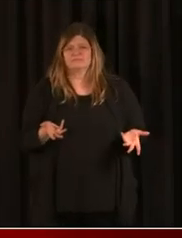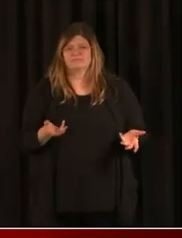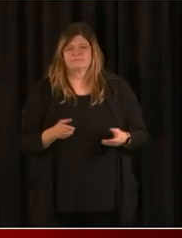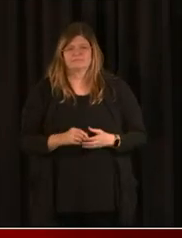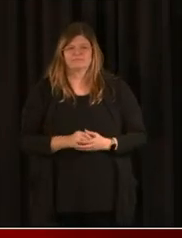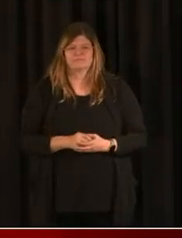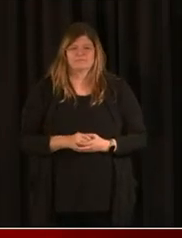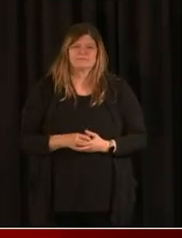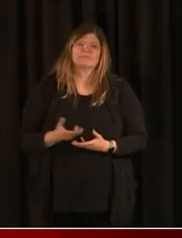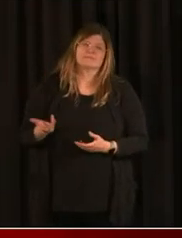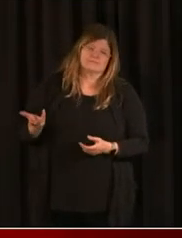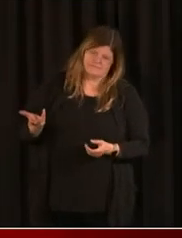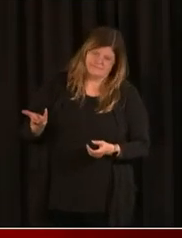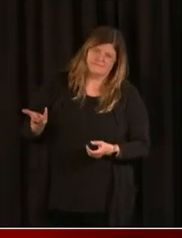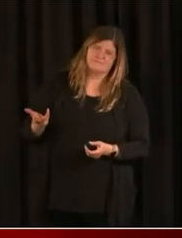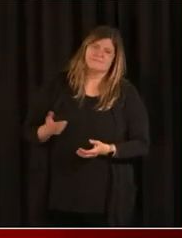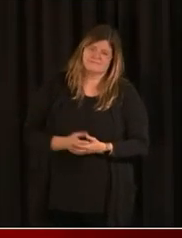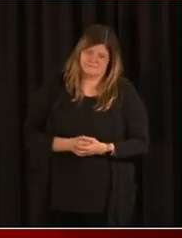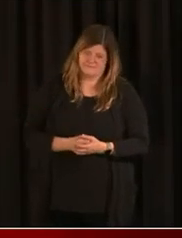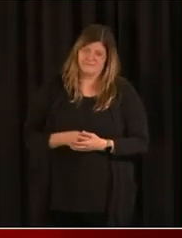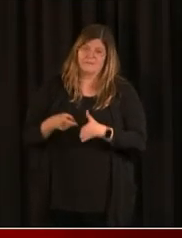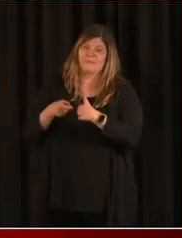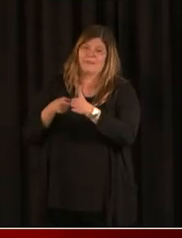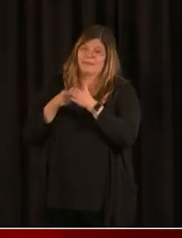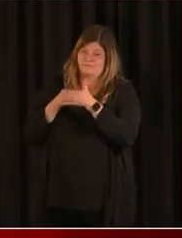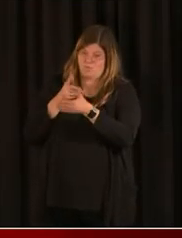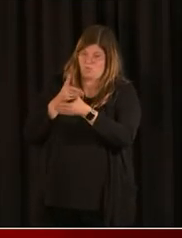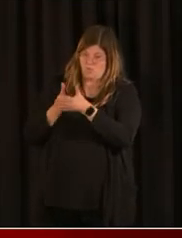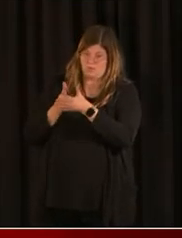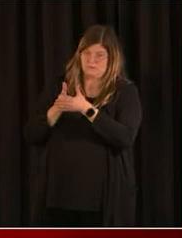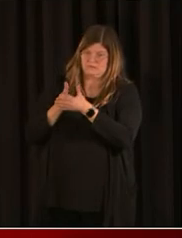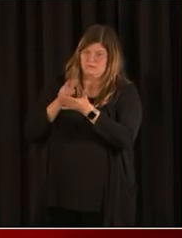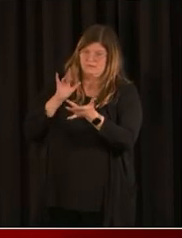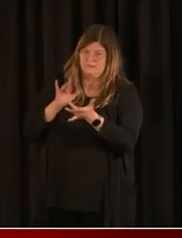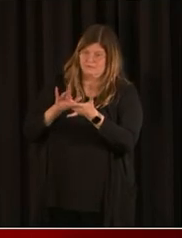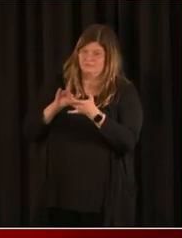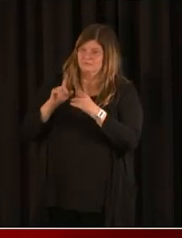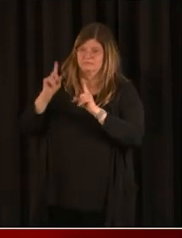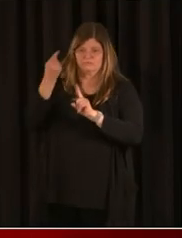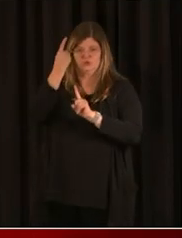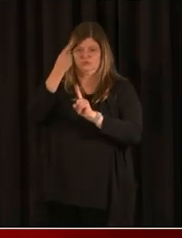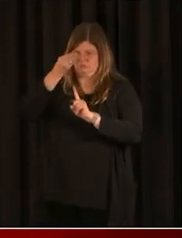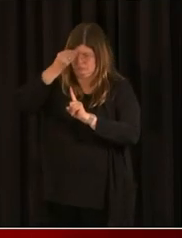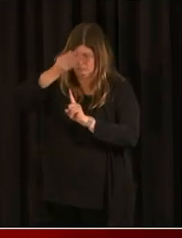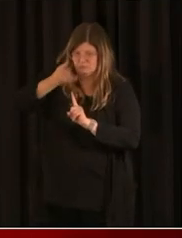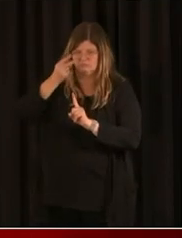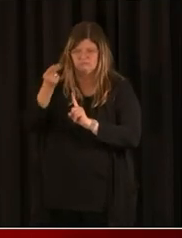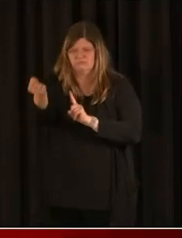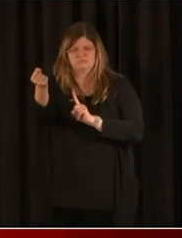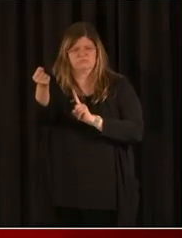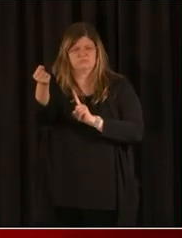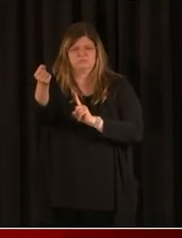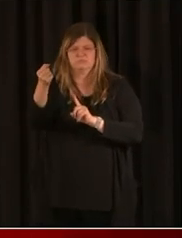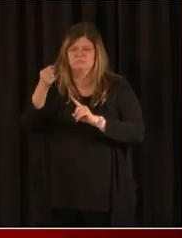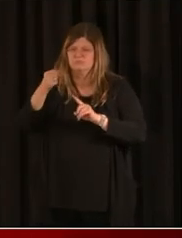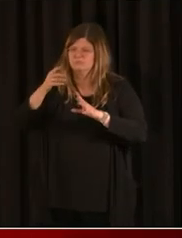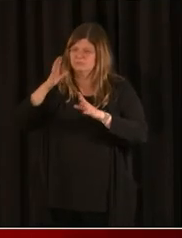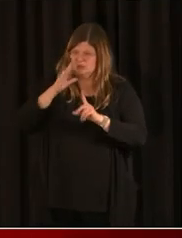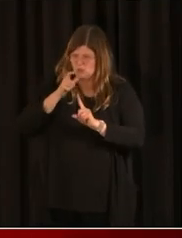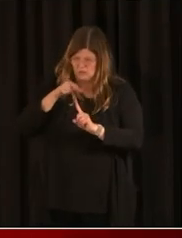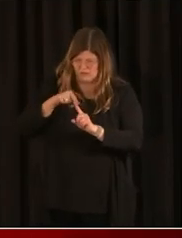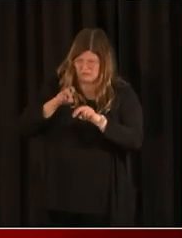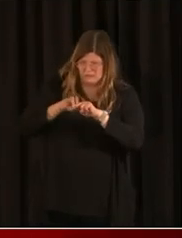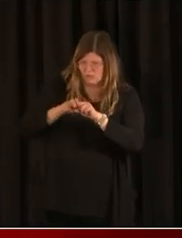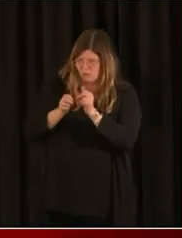testing? Yeah, our protocol is that close contacts are notified as soon as we receive